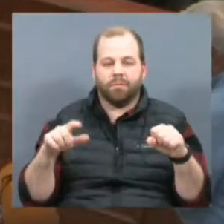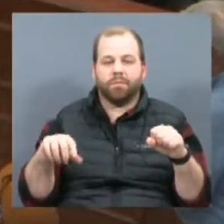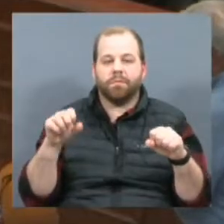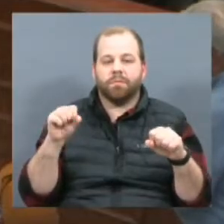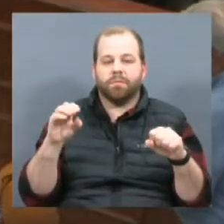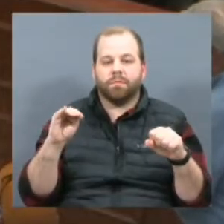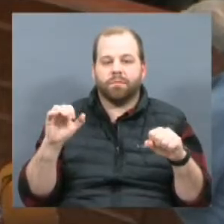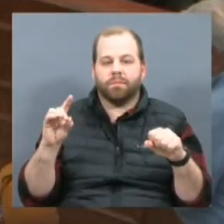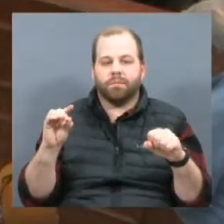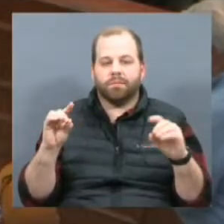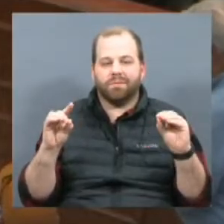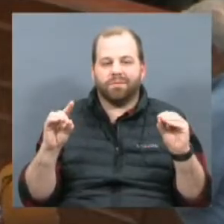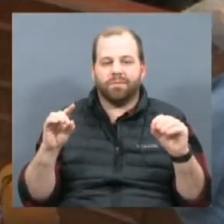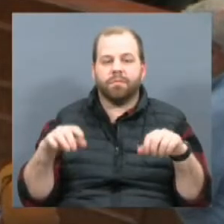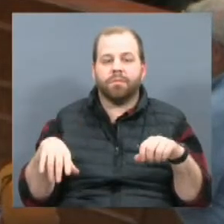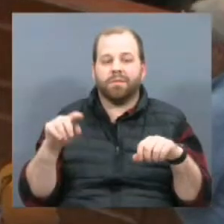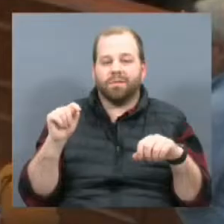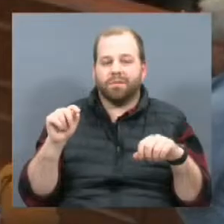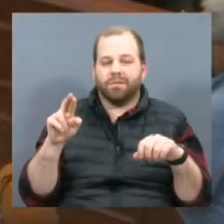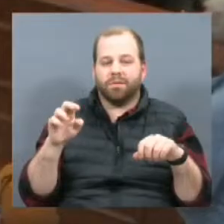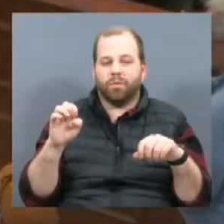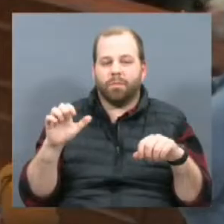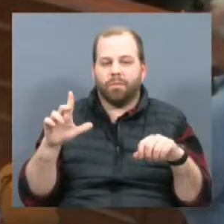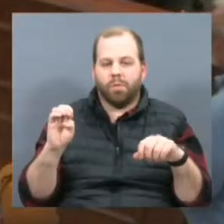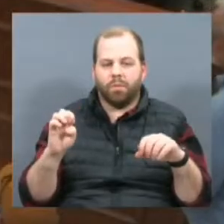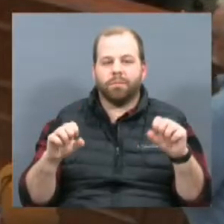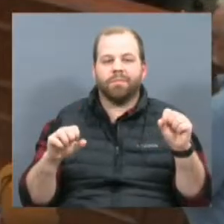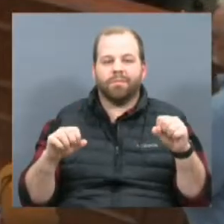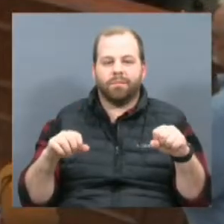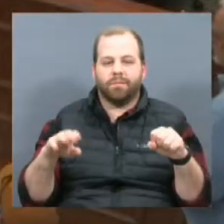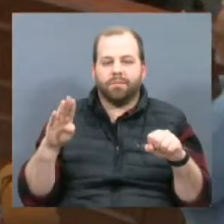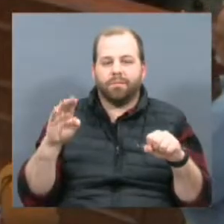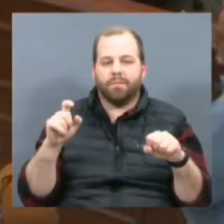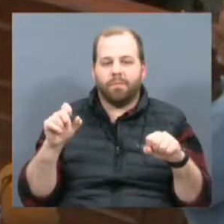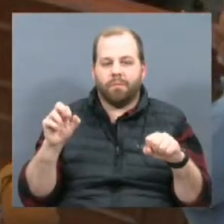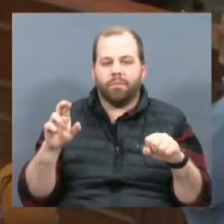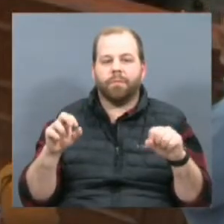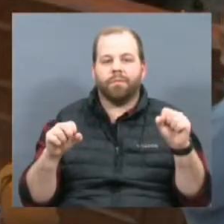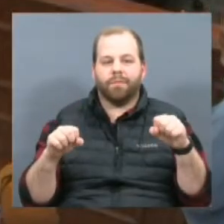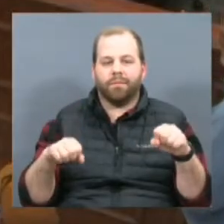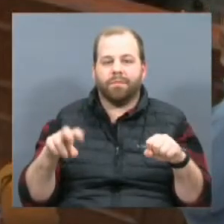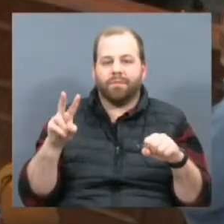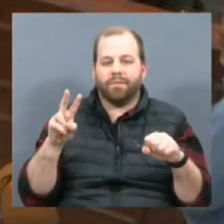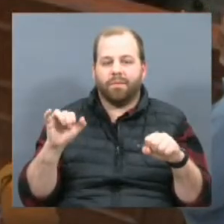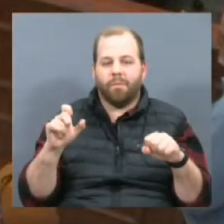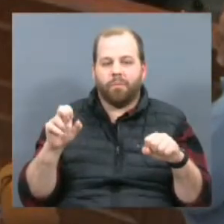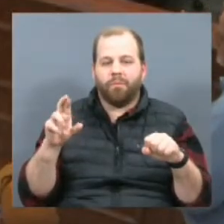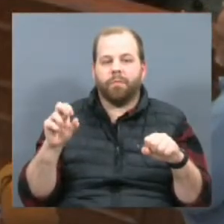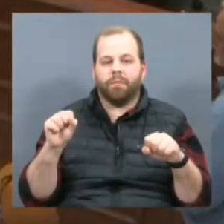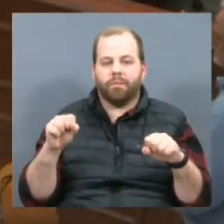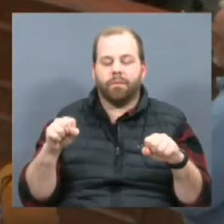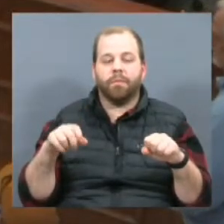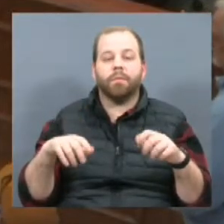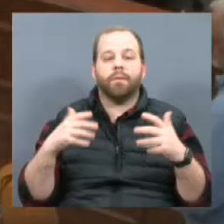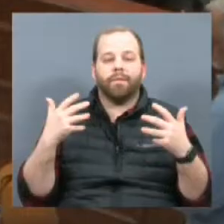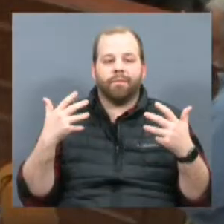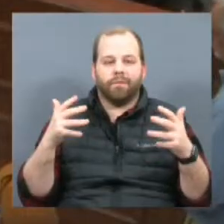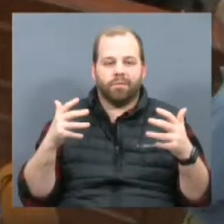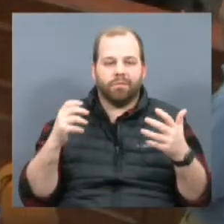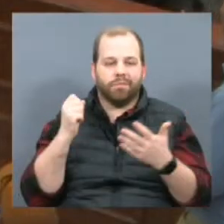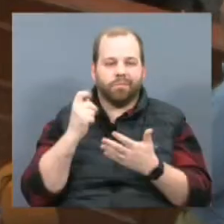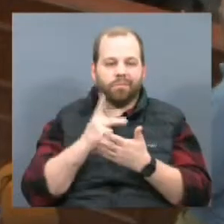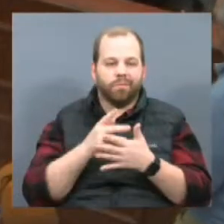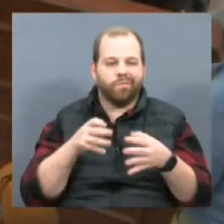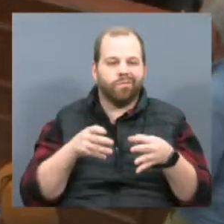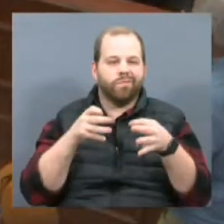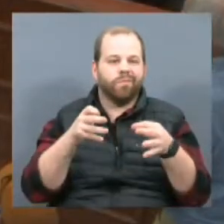Samad? Trimble? Yay. Baxter? Yes. Vickers? Yes. Motion has been approved to